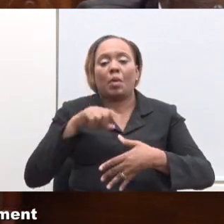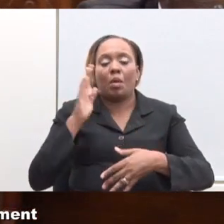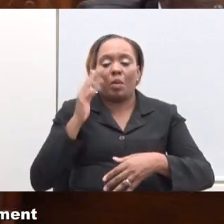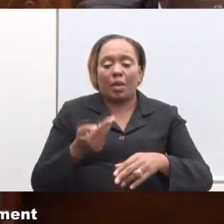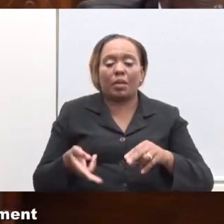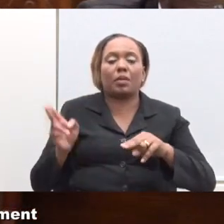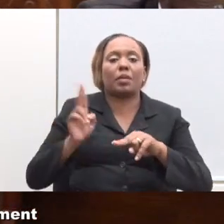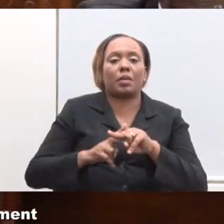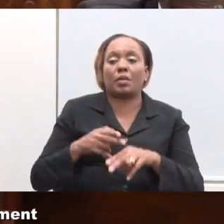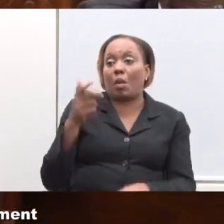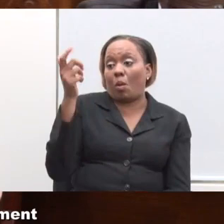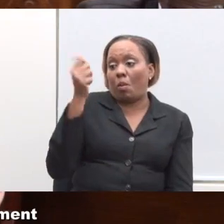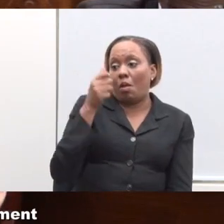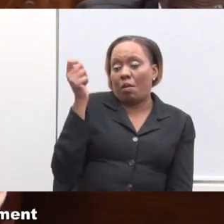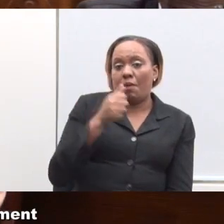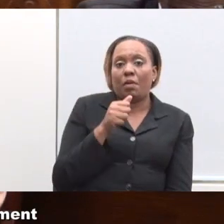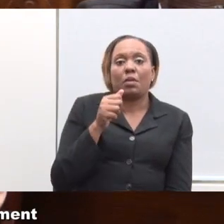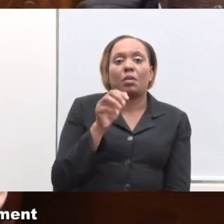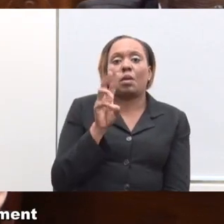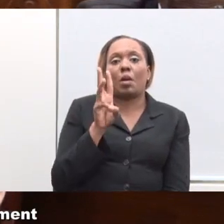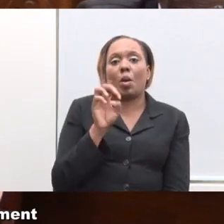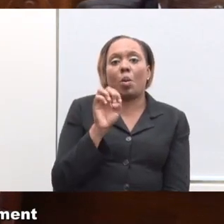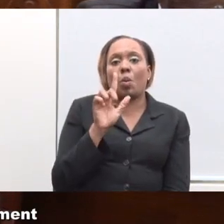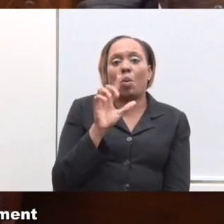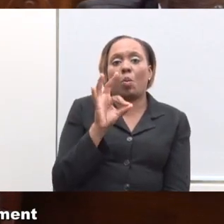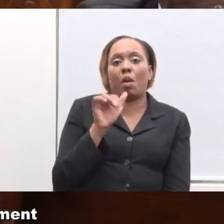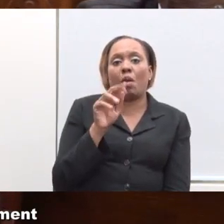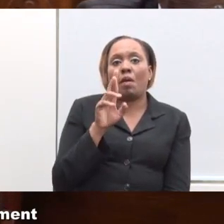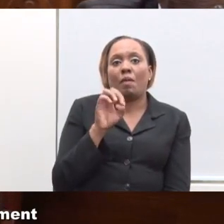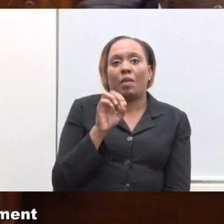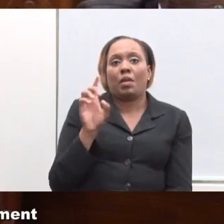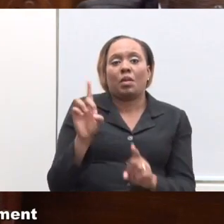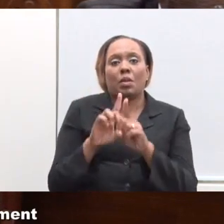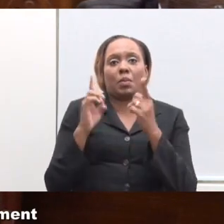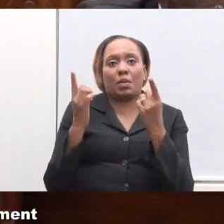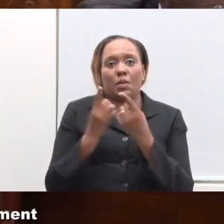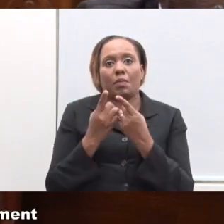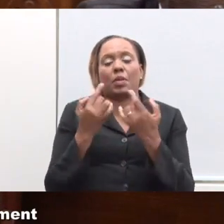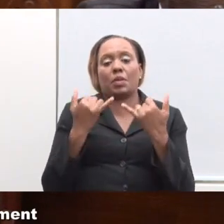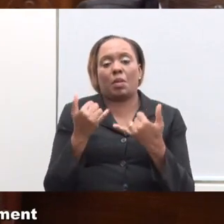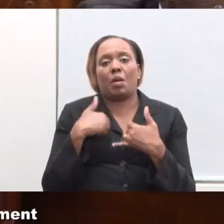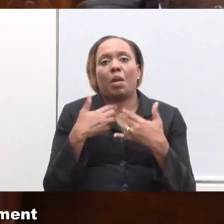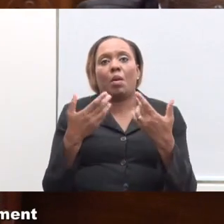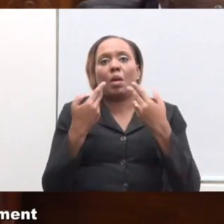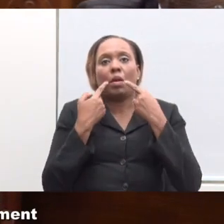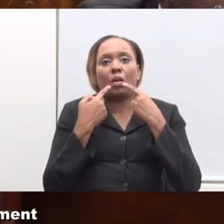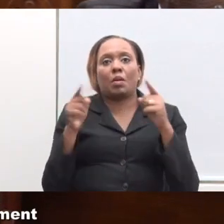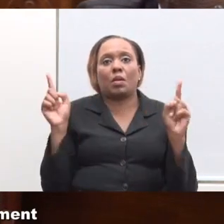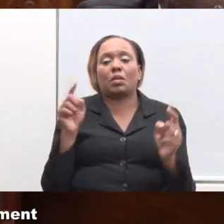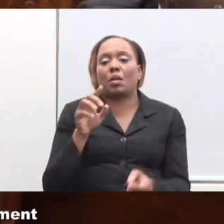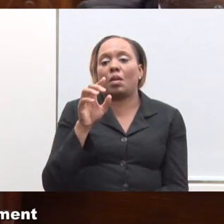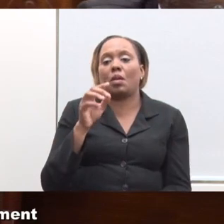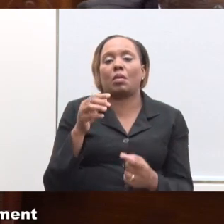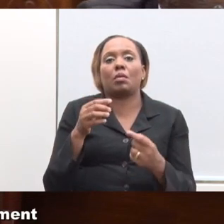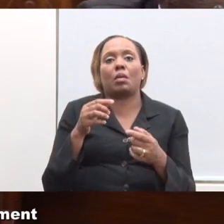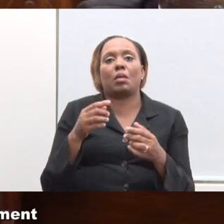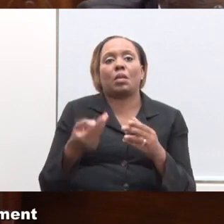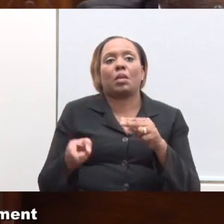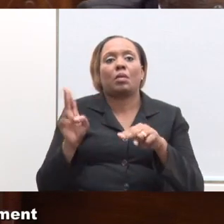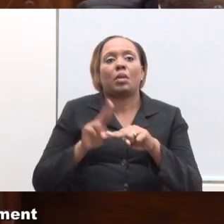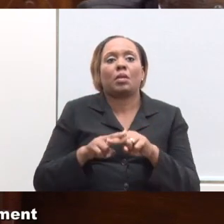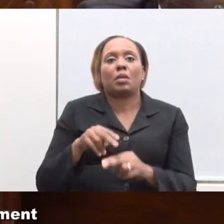department as a result of COVID-19, and immediately announce here an increase of 40% in